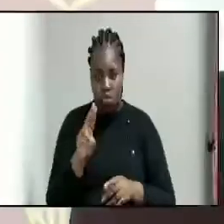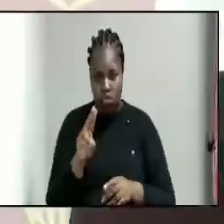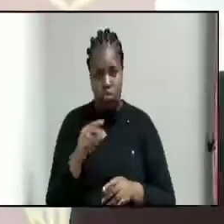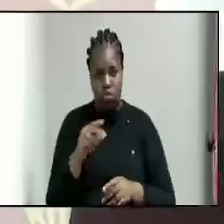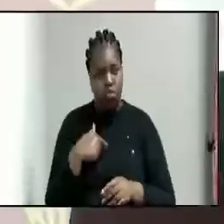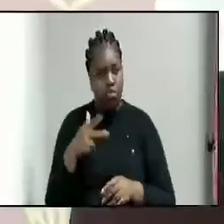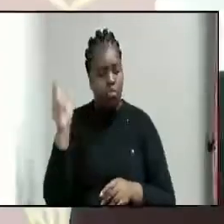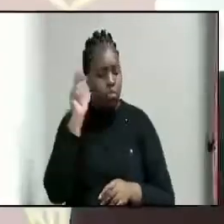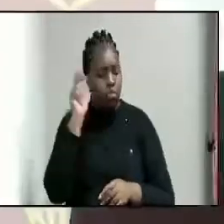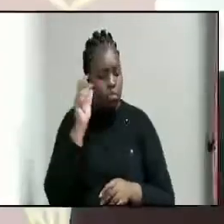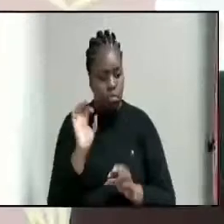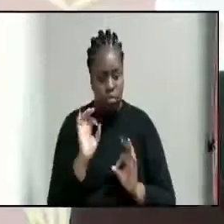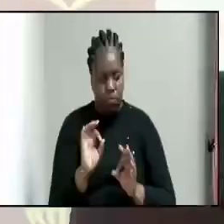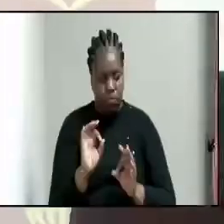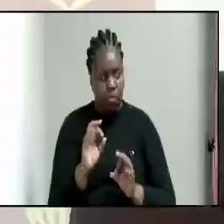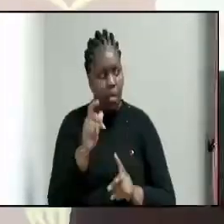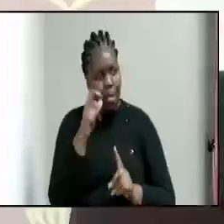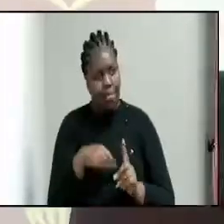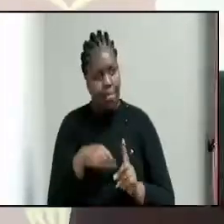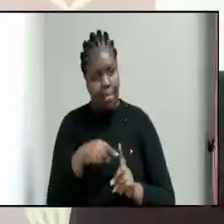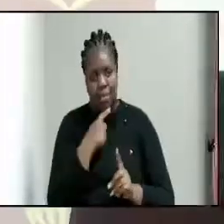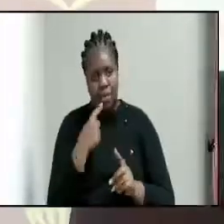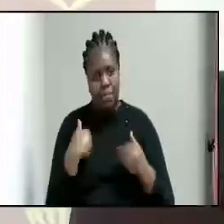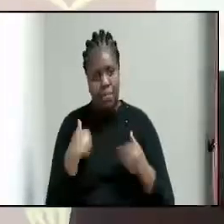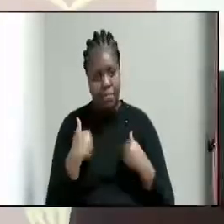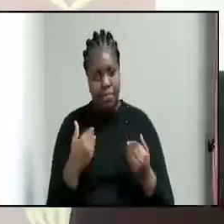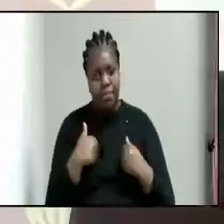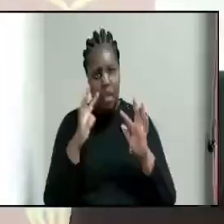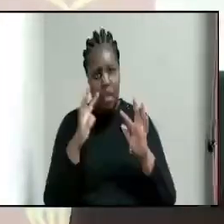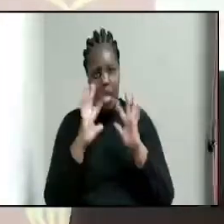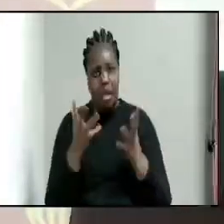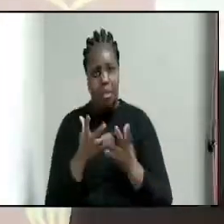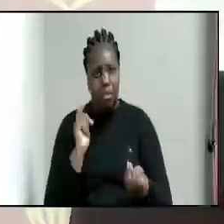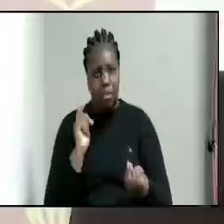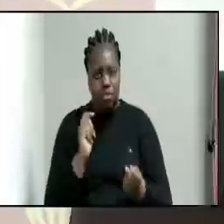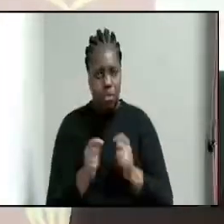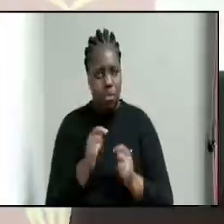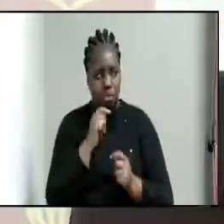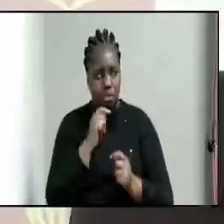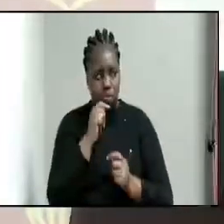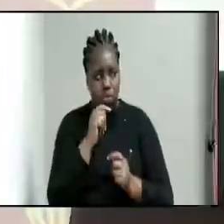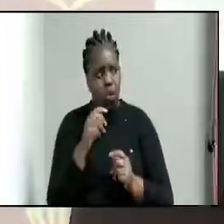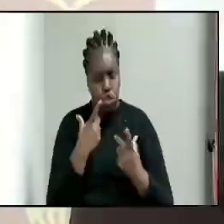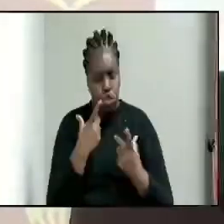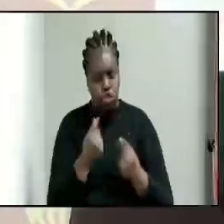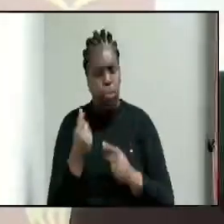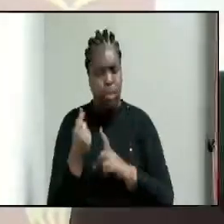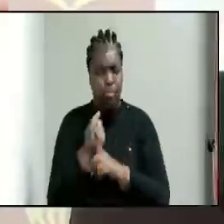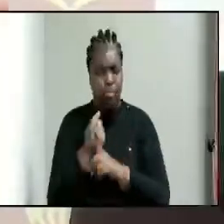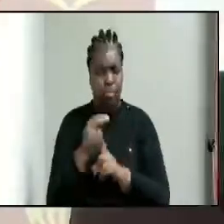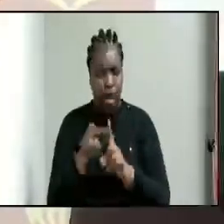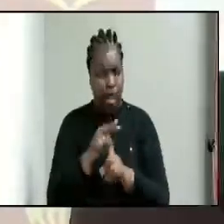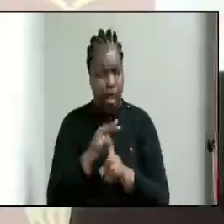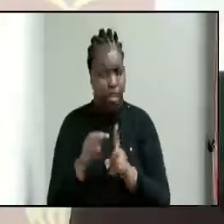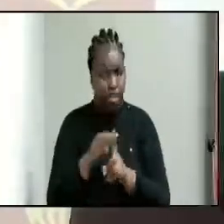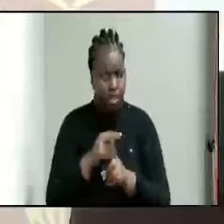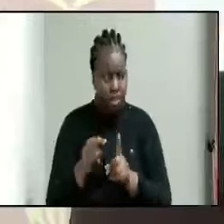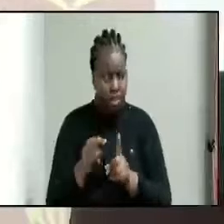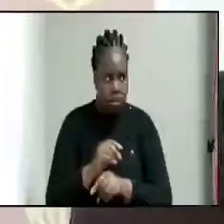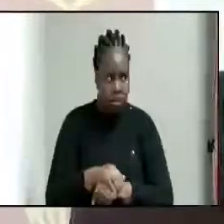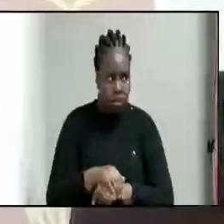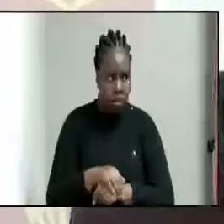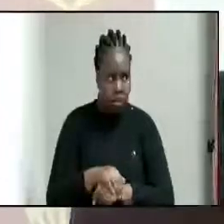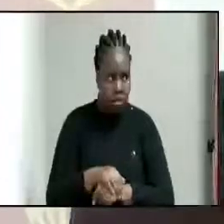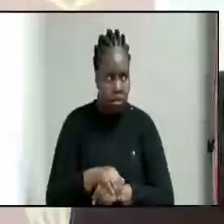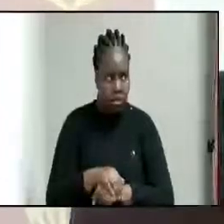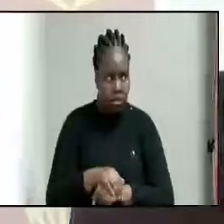that a person who is denying climate change is committing violence. Did you say he's committing